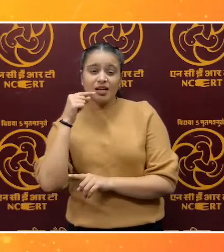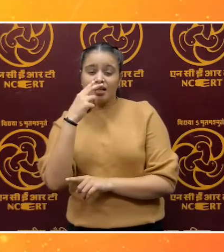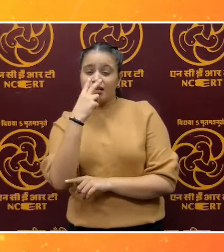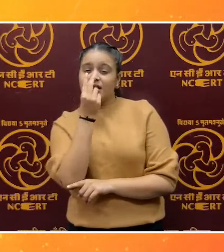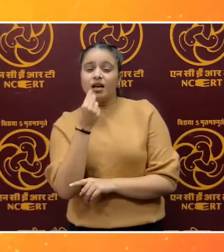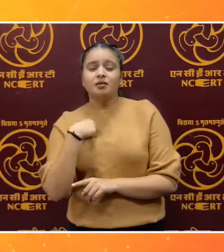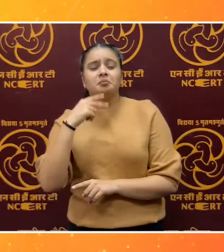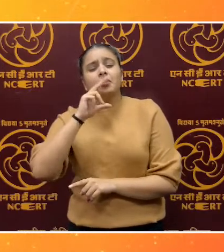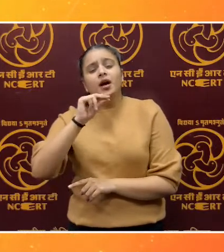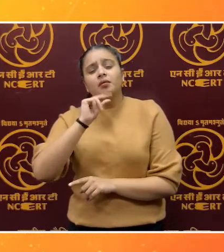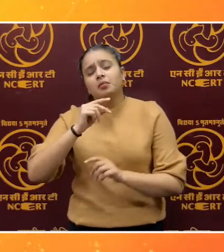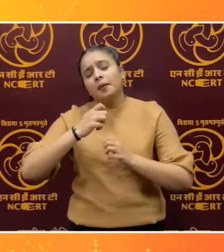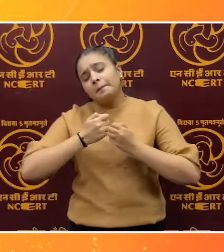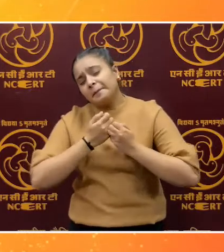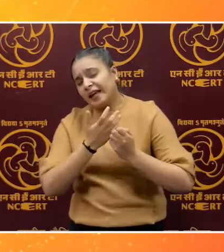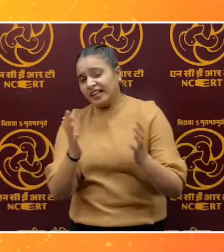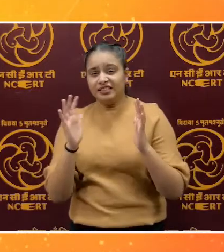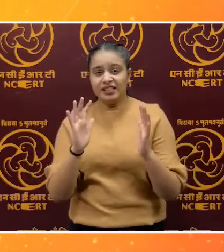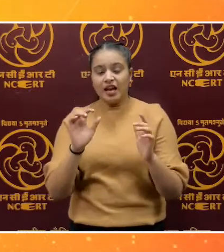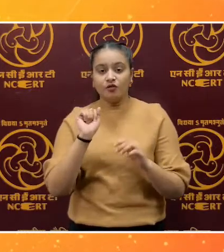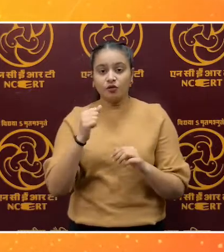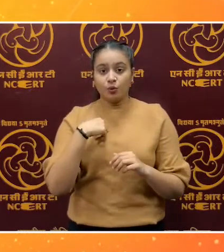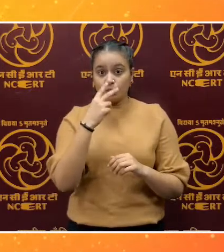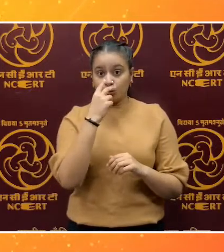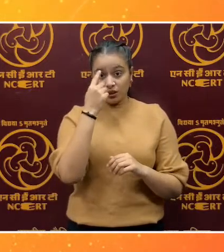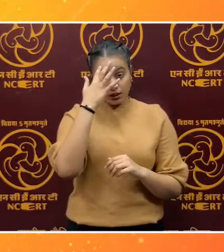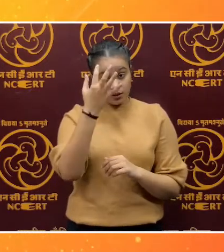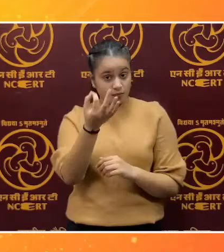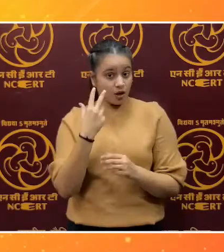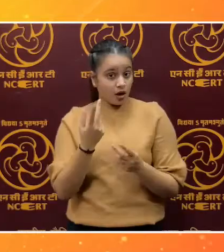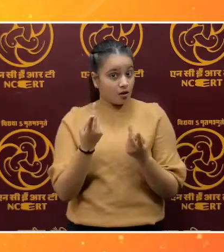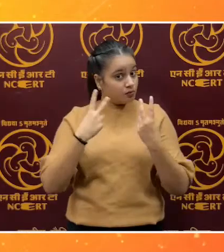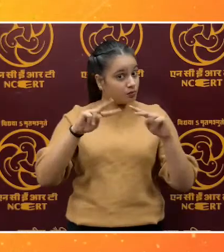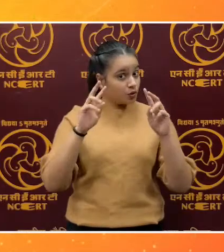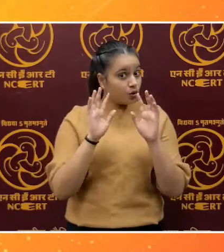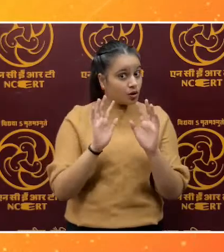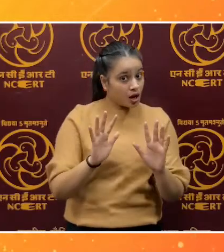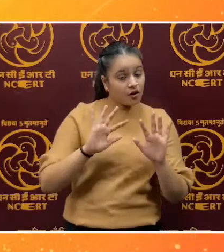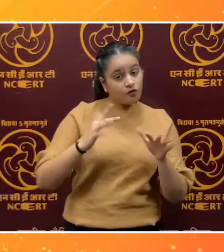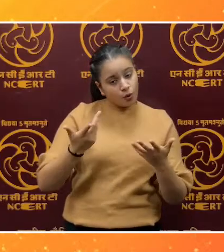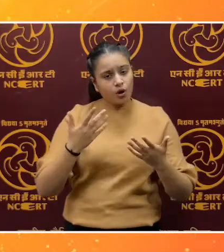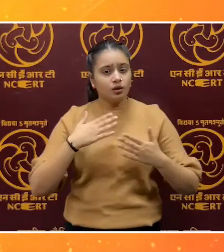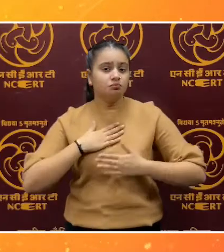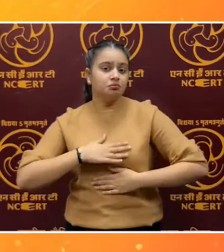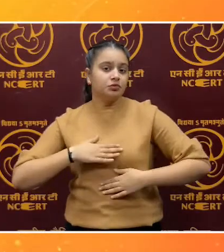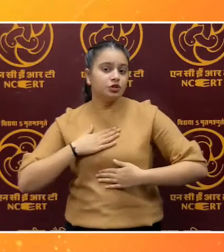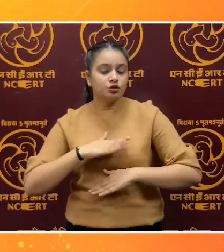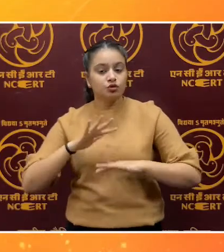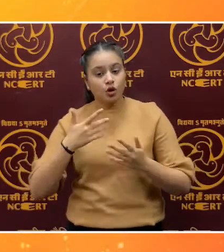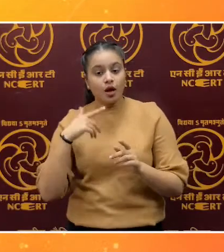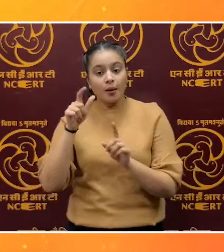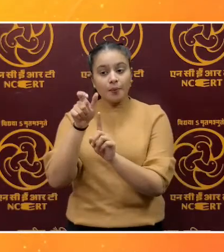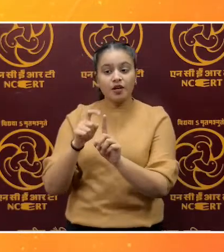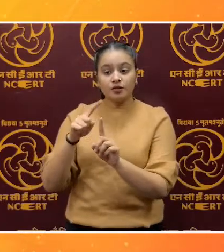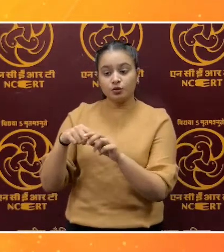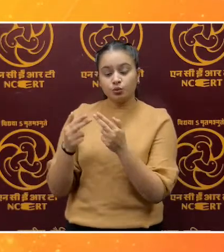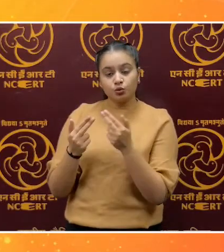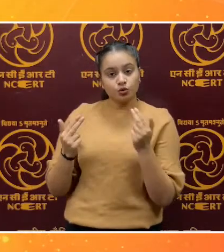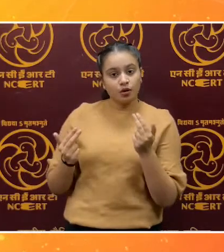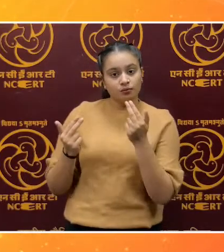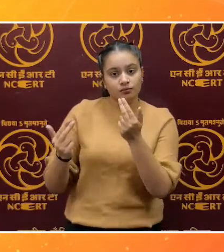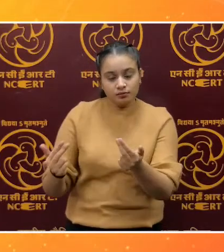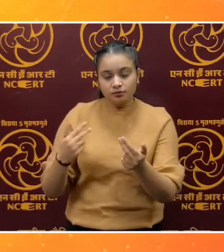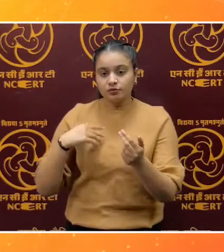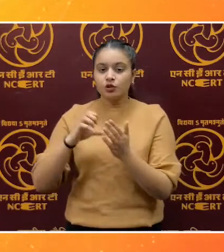gold. The parrot had a sharp mind and often entertained the merchant with stories and